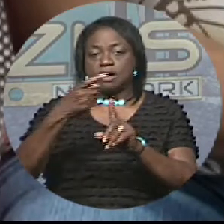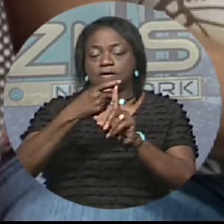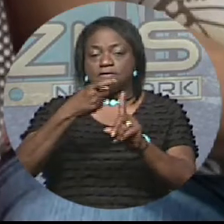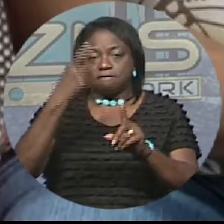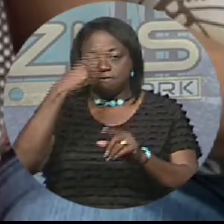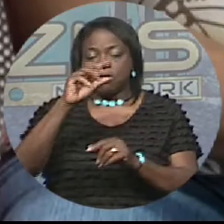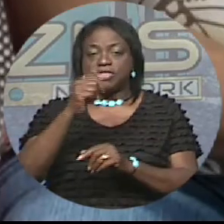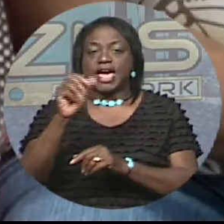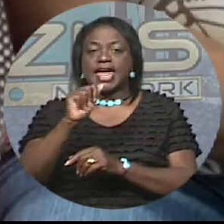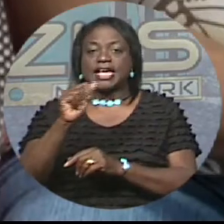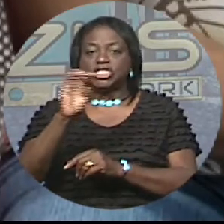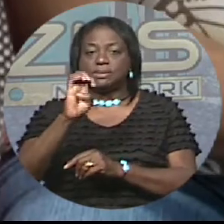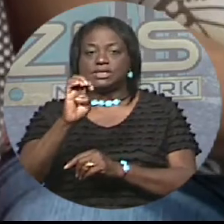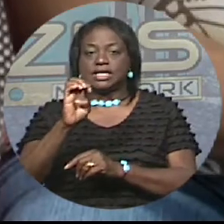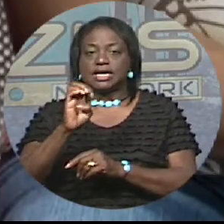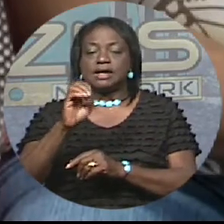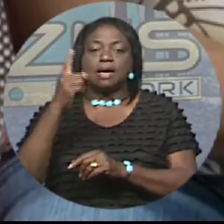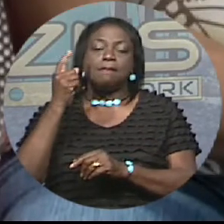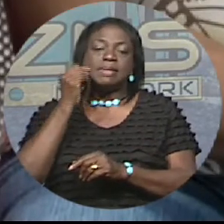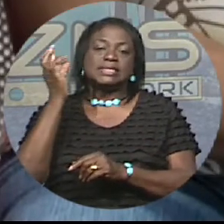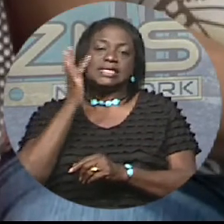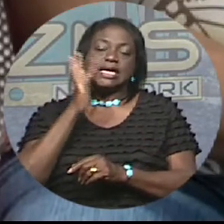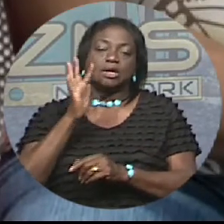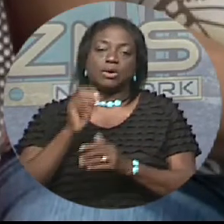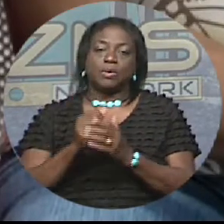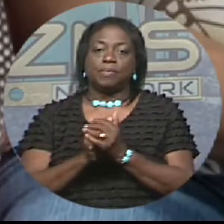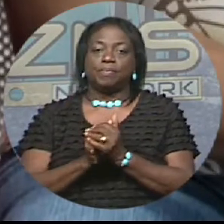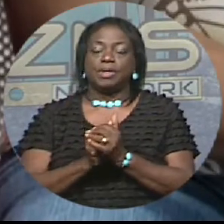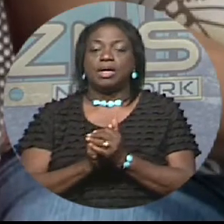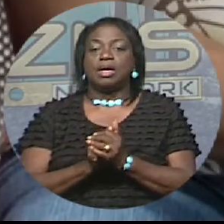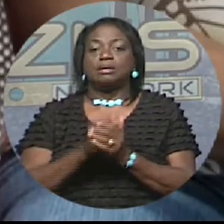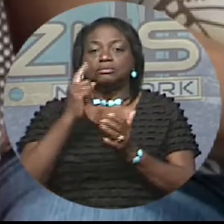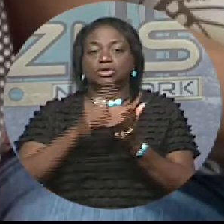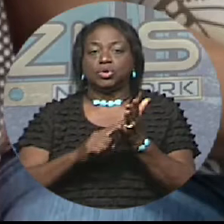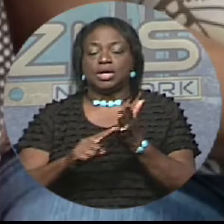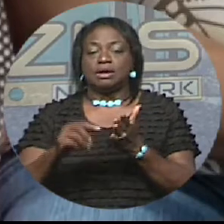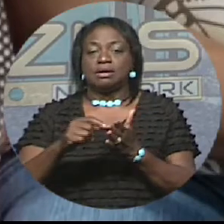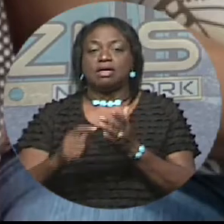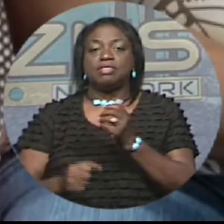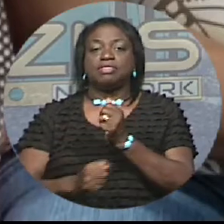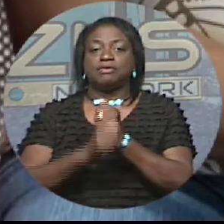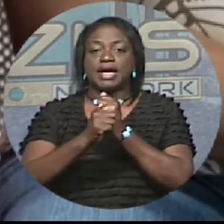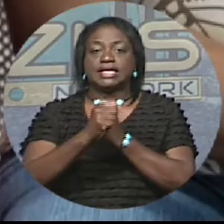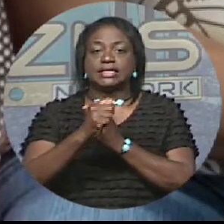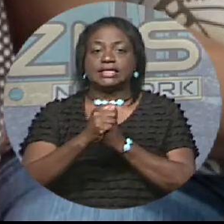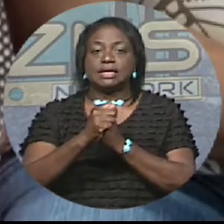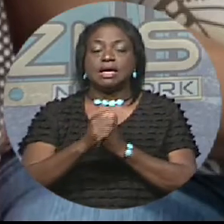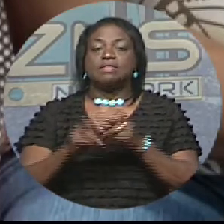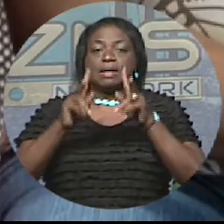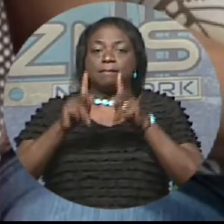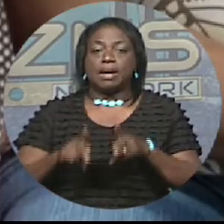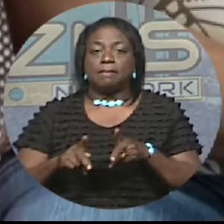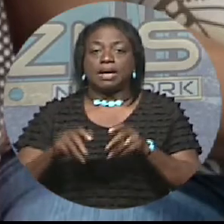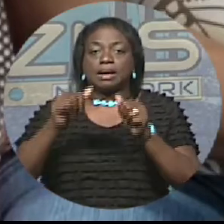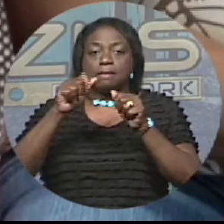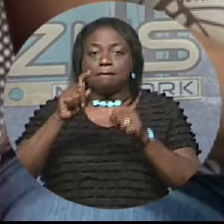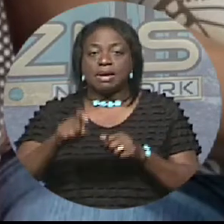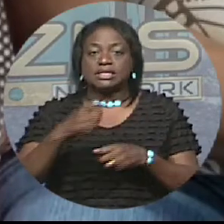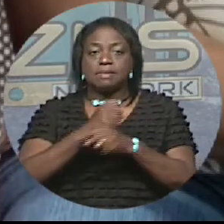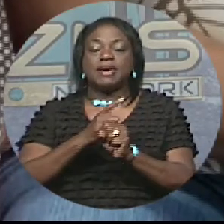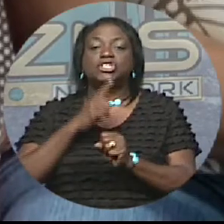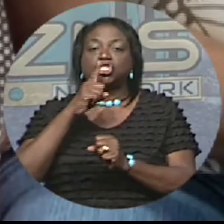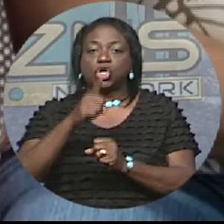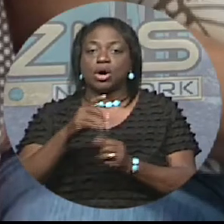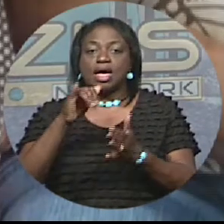mosquito at all ports of entry in the Bahamas. Noting the threat, Dorsette says the public has to ensure that its immediate environment is